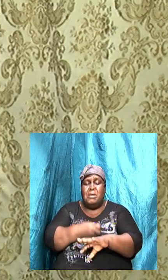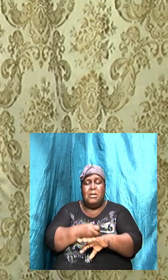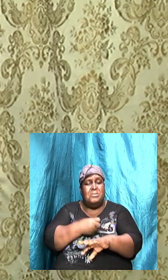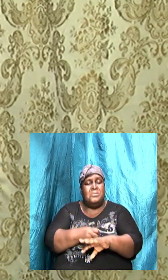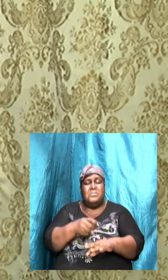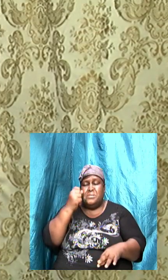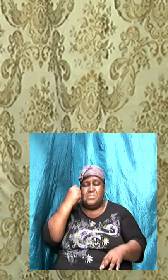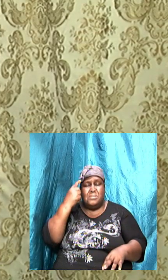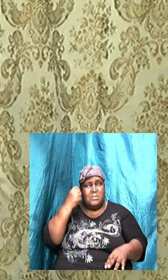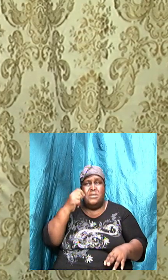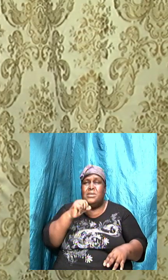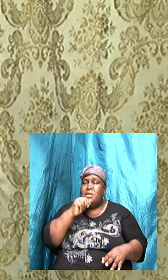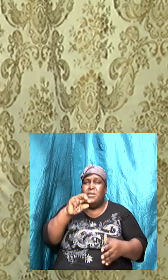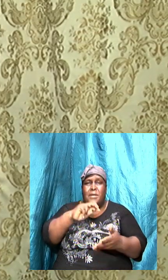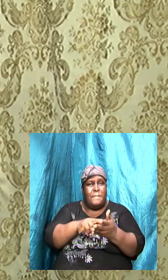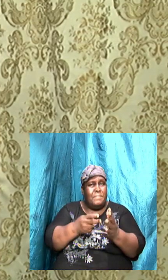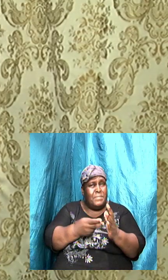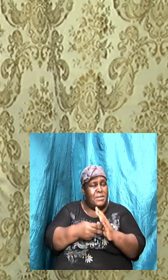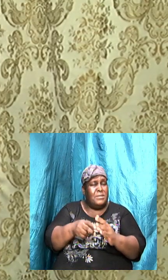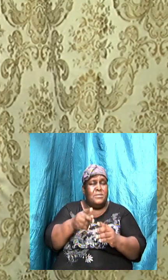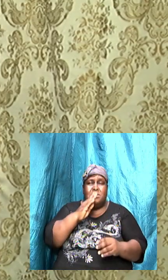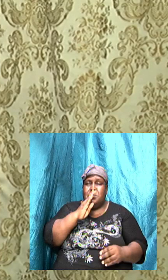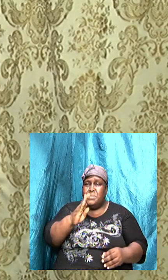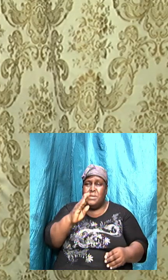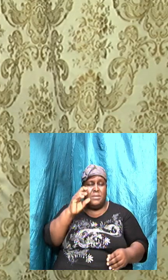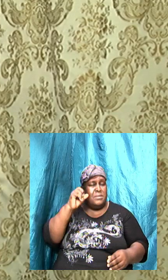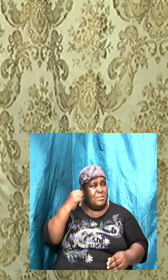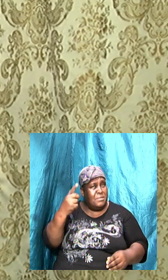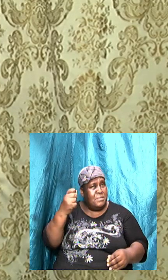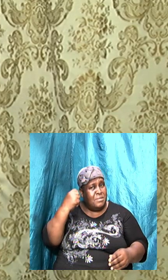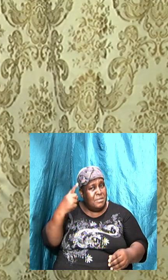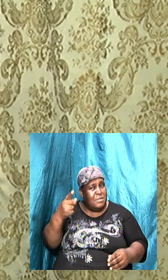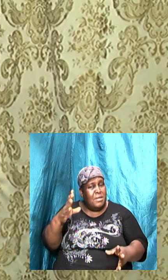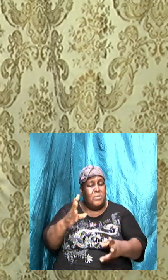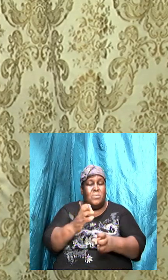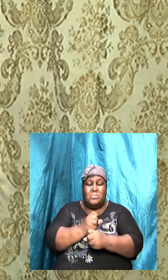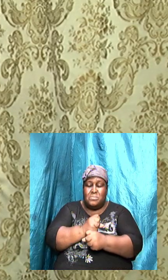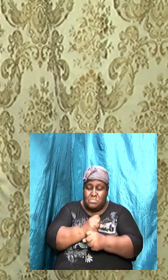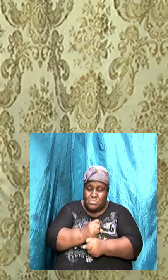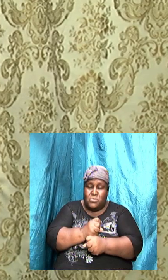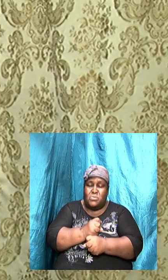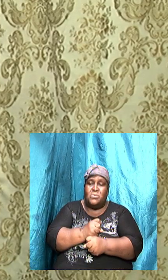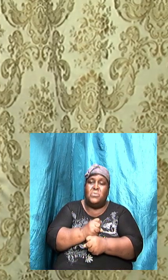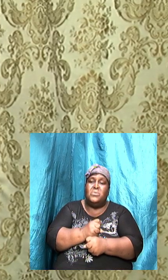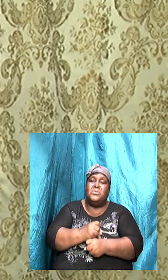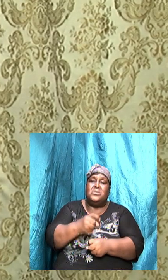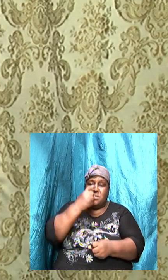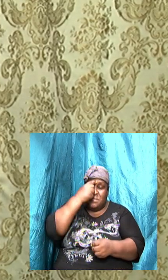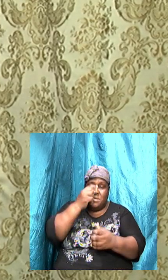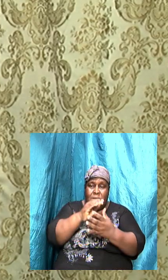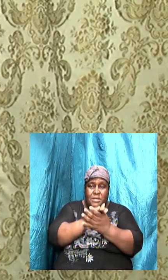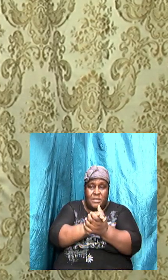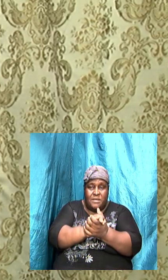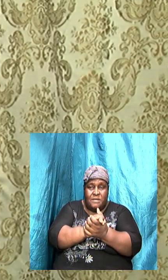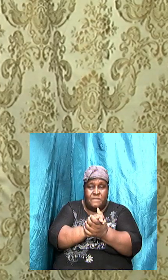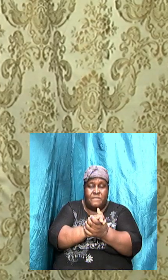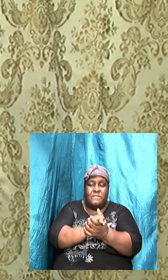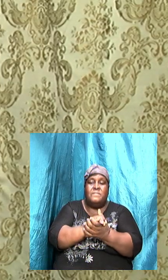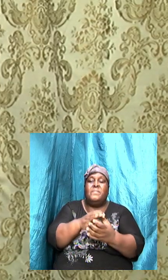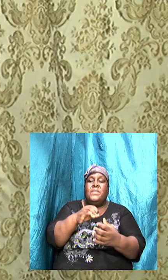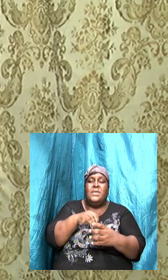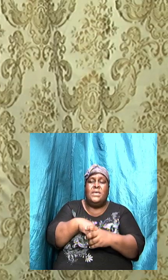be understood. And they hold fast to that view. The fact is, it is in the